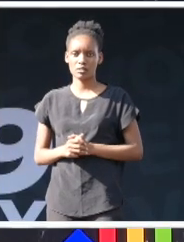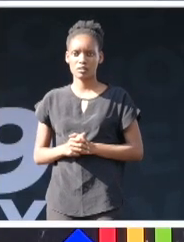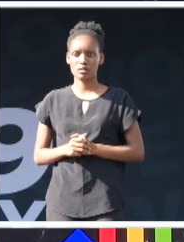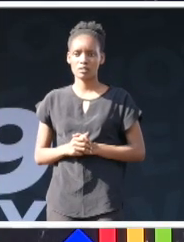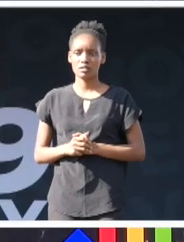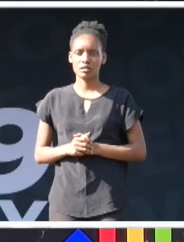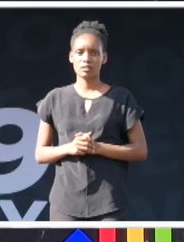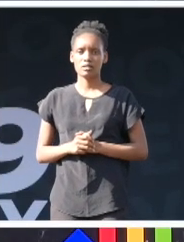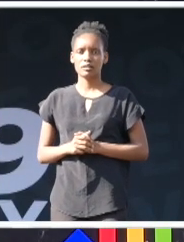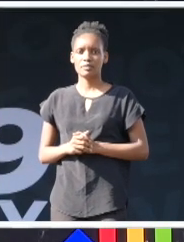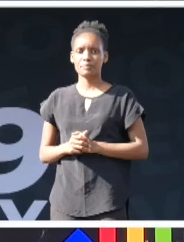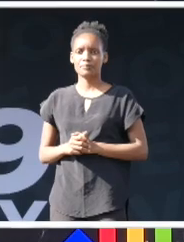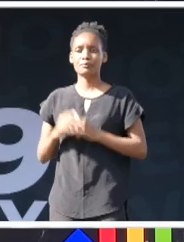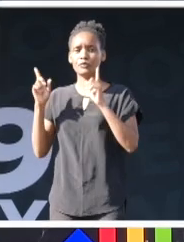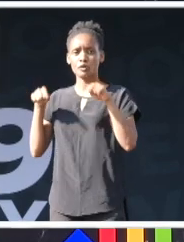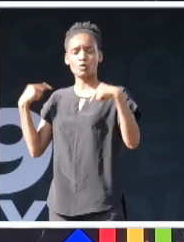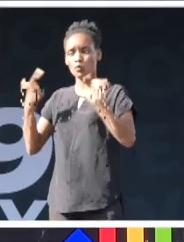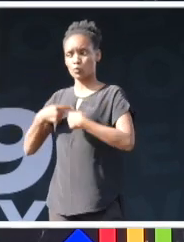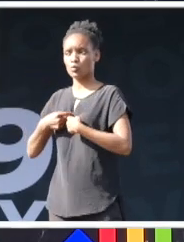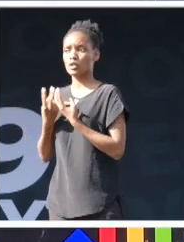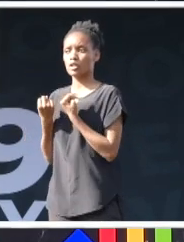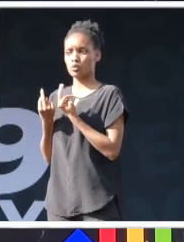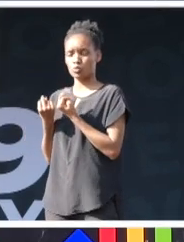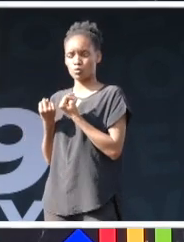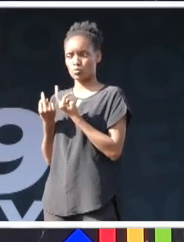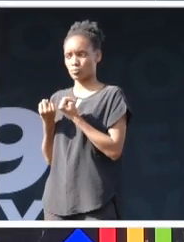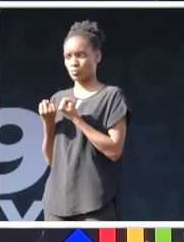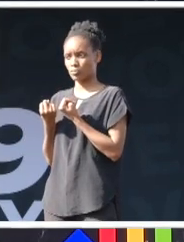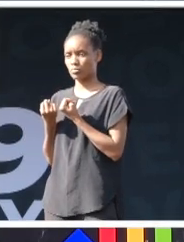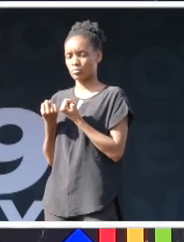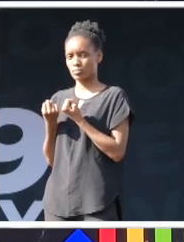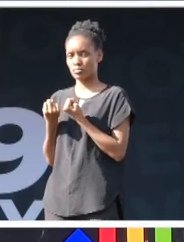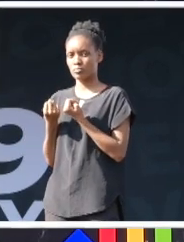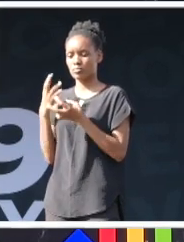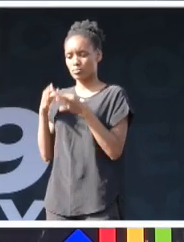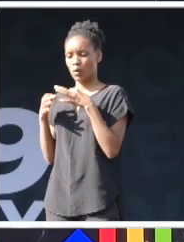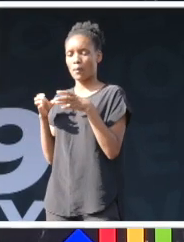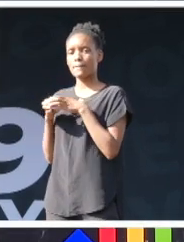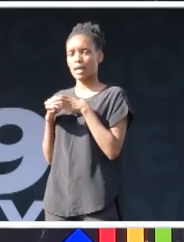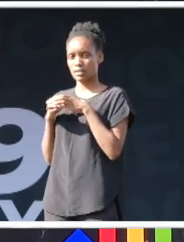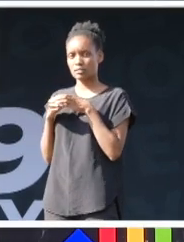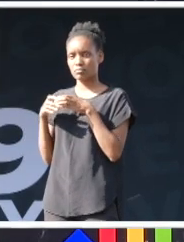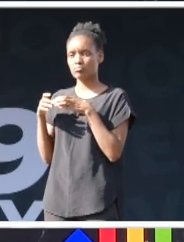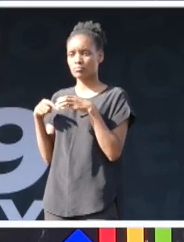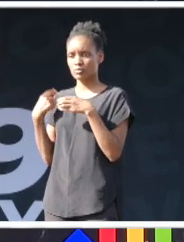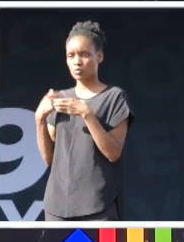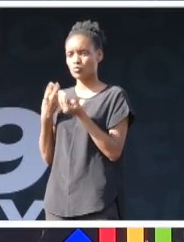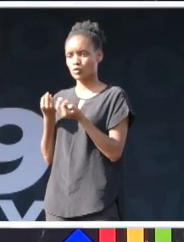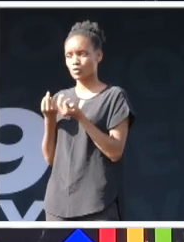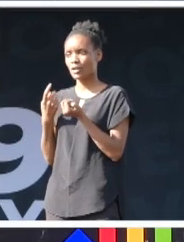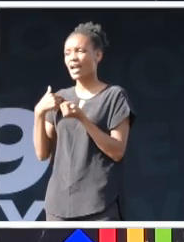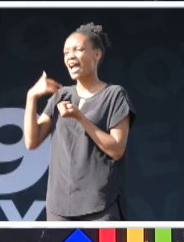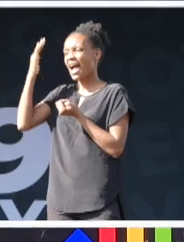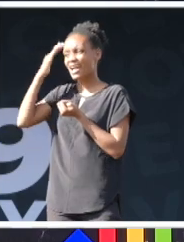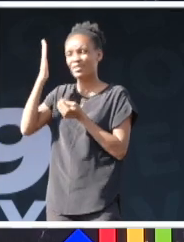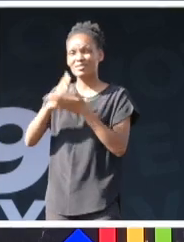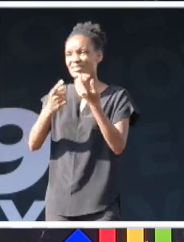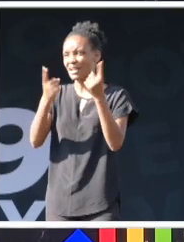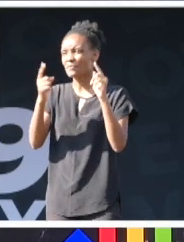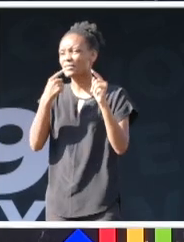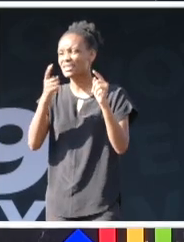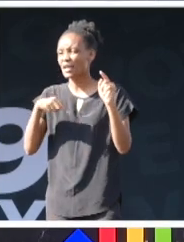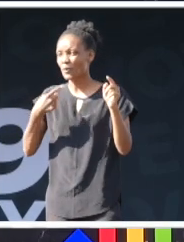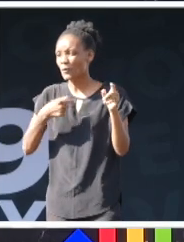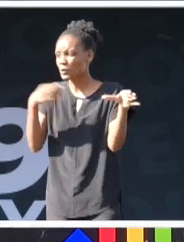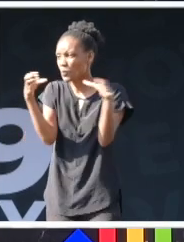We are a newly established political party. I know others want to say we're a small party. We